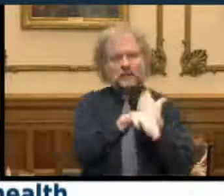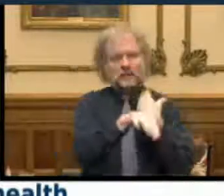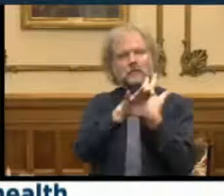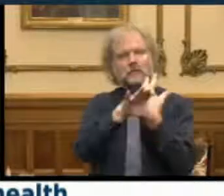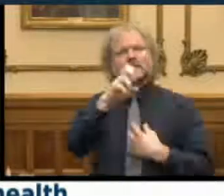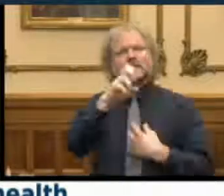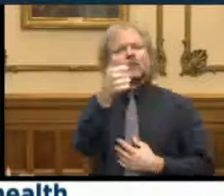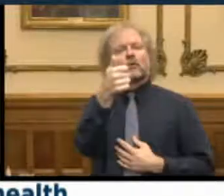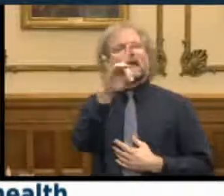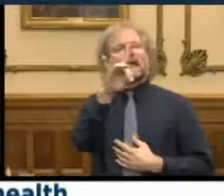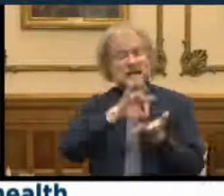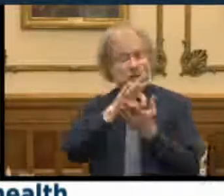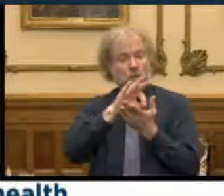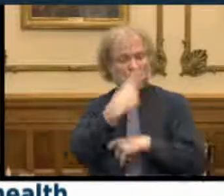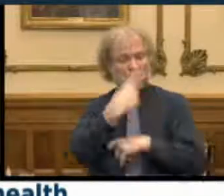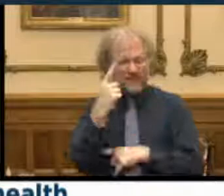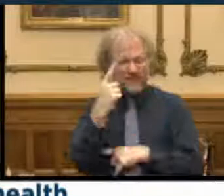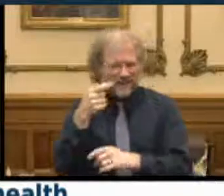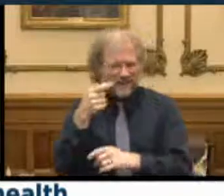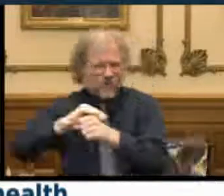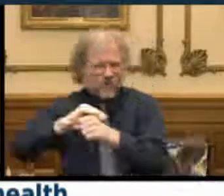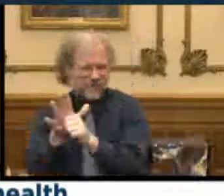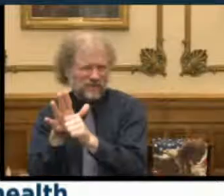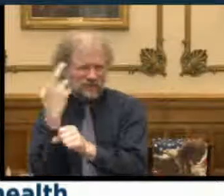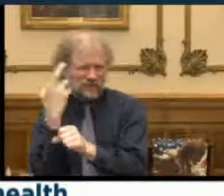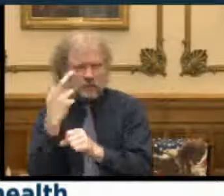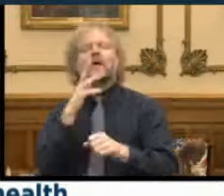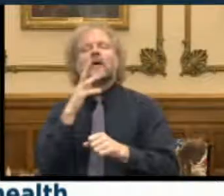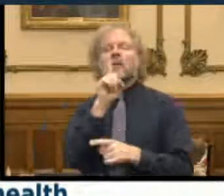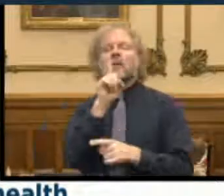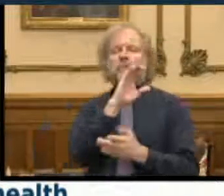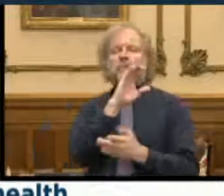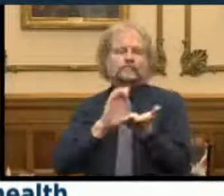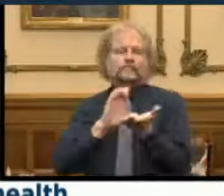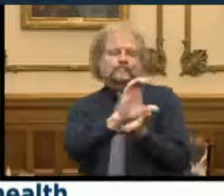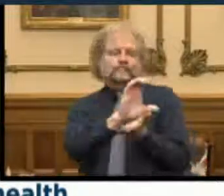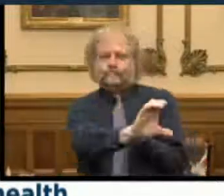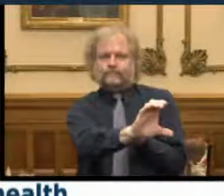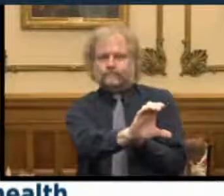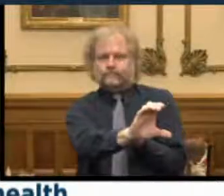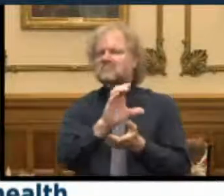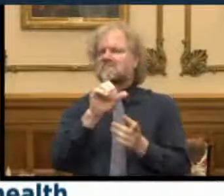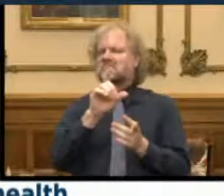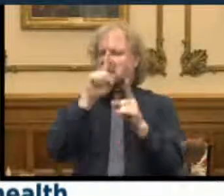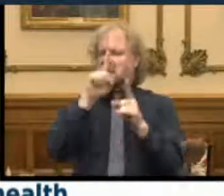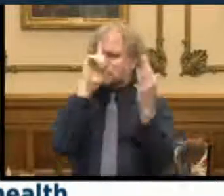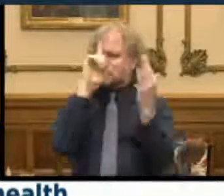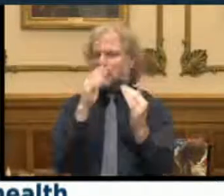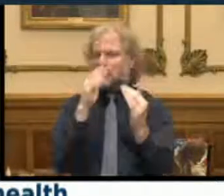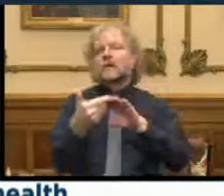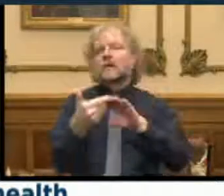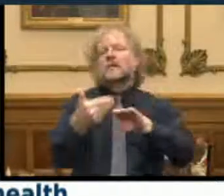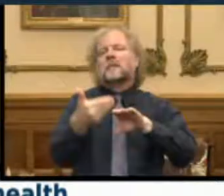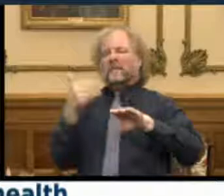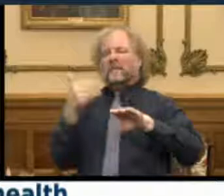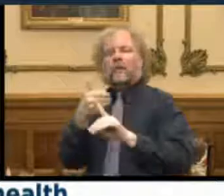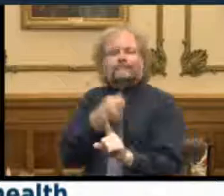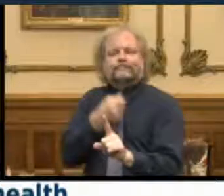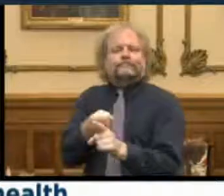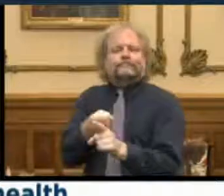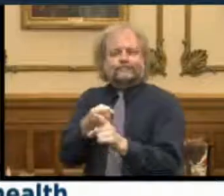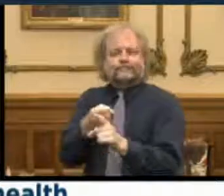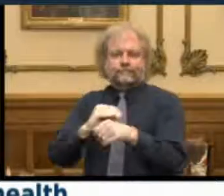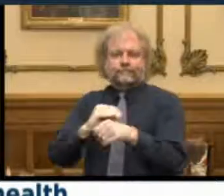18th count date due to COVID-19 will receive 100% funding as anticipated before this current public